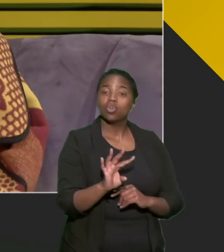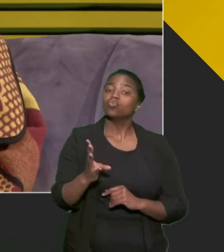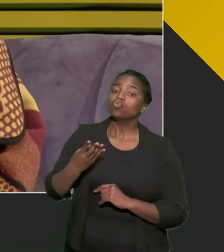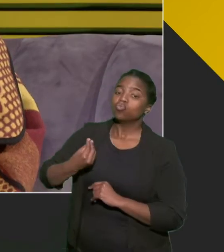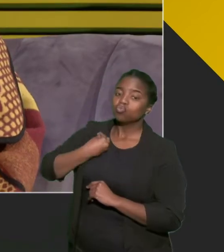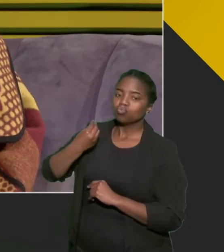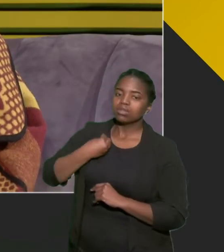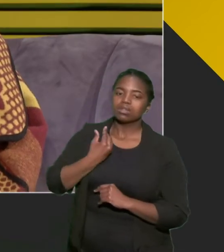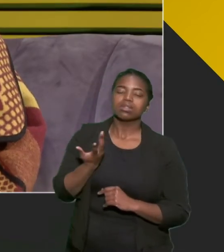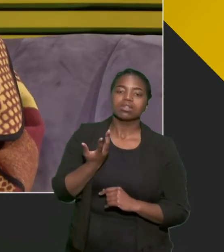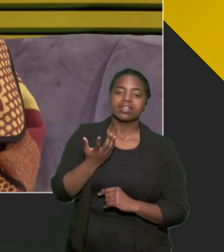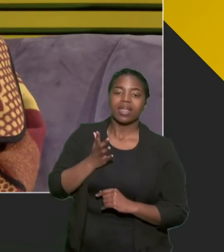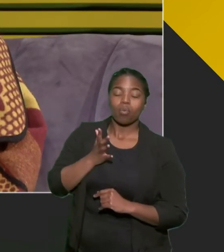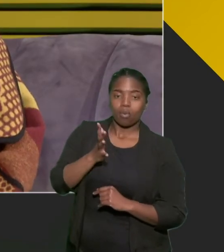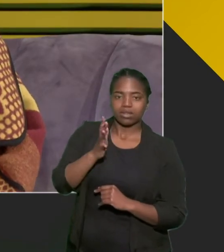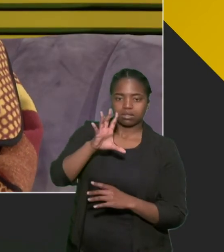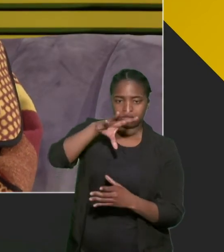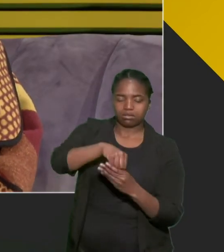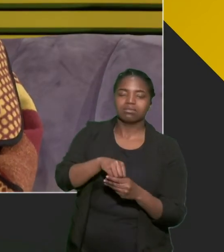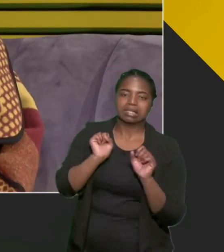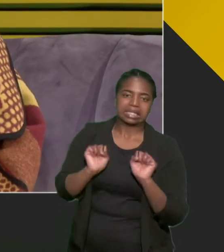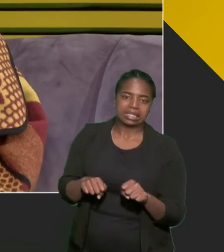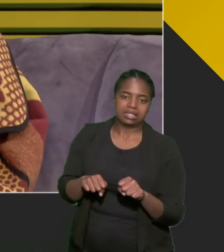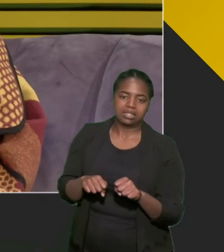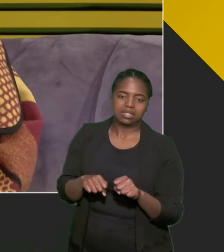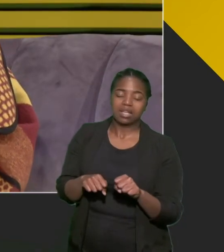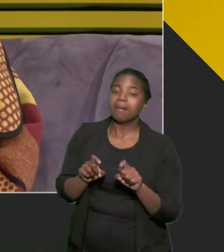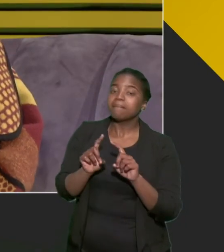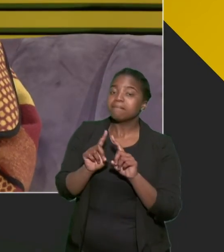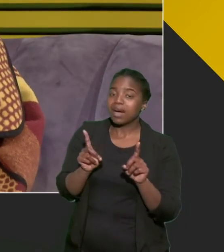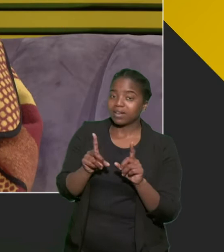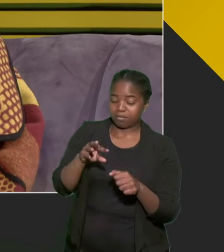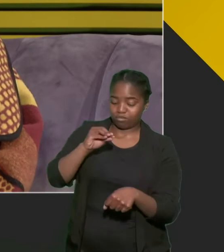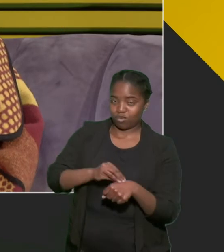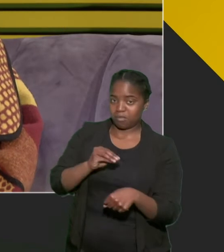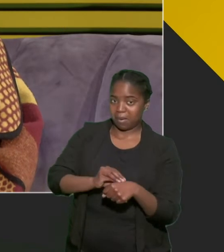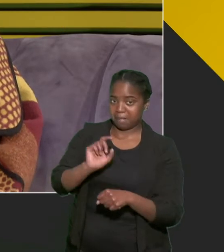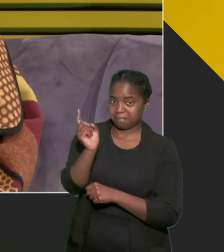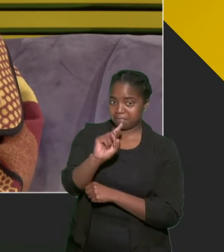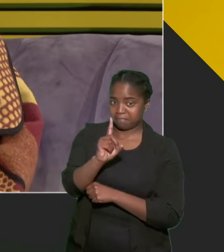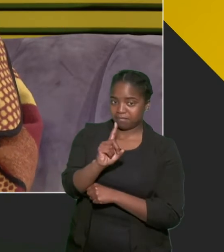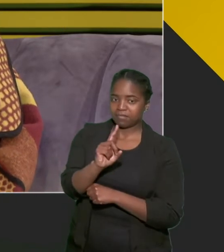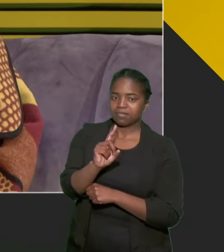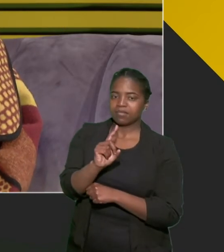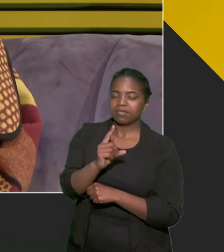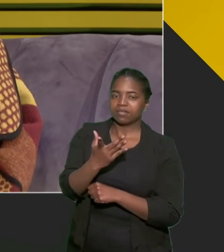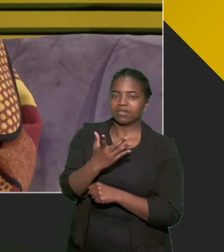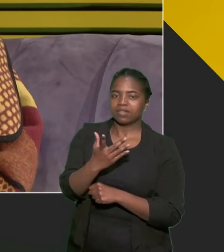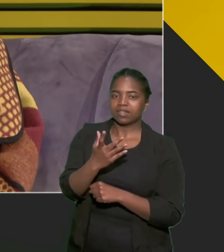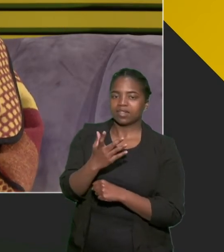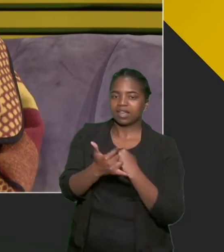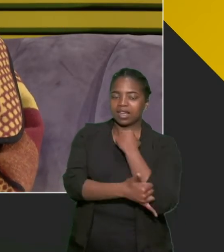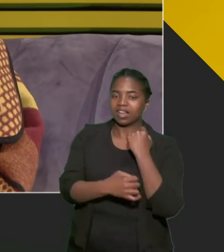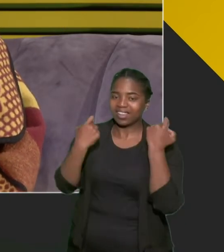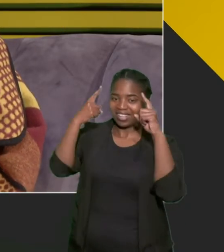are very ambitious to be involved. What becomes problematic is that we're living in a society, in